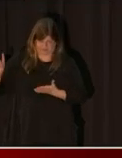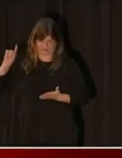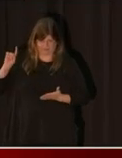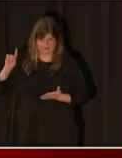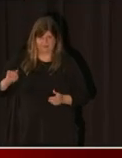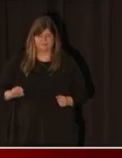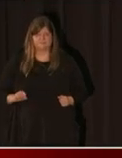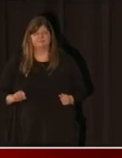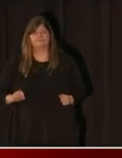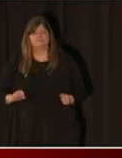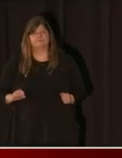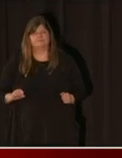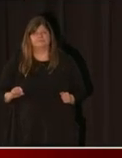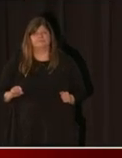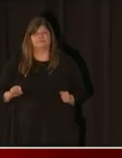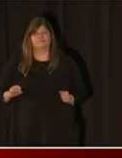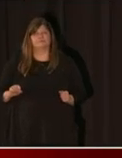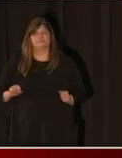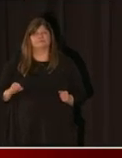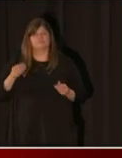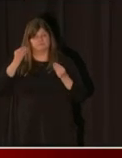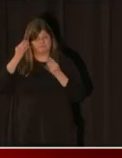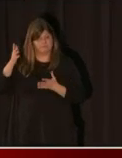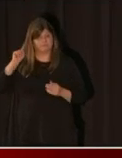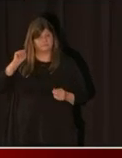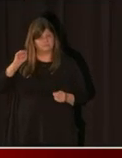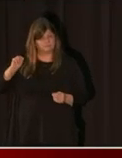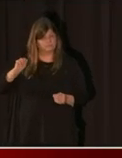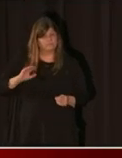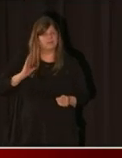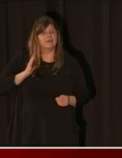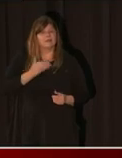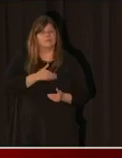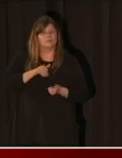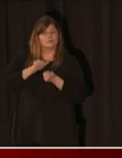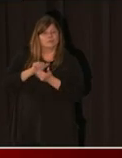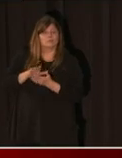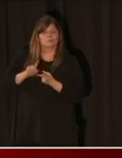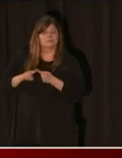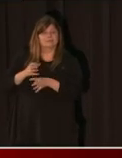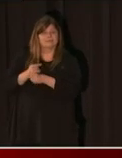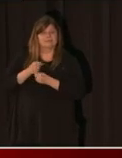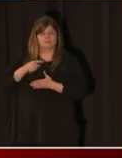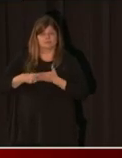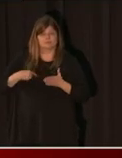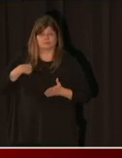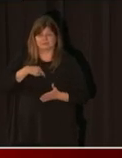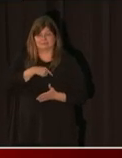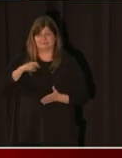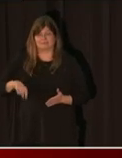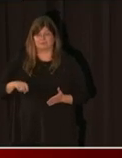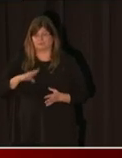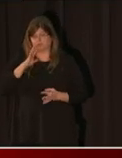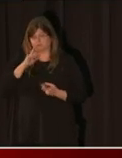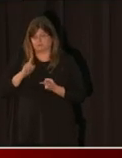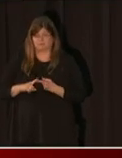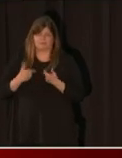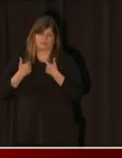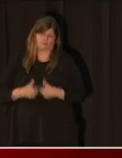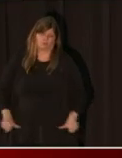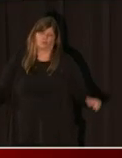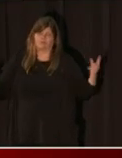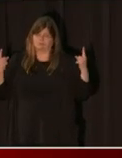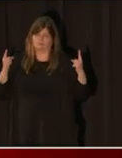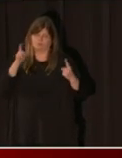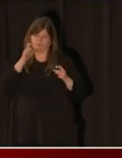Let me just say, Tom, our approach to getting the things that we need is talking to everybody who we think can help, including members